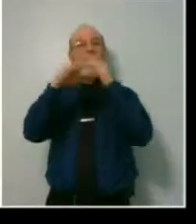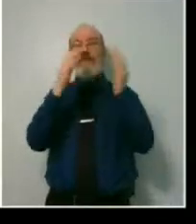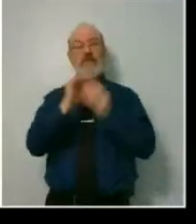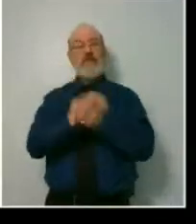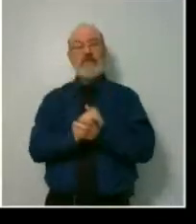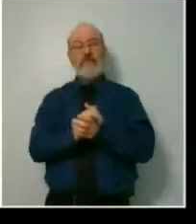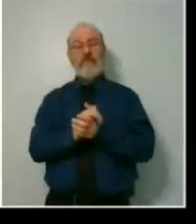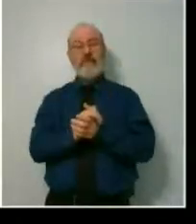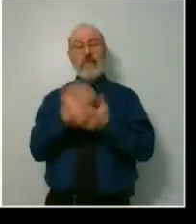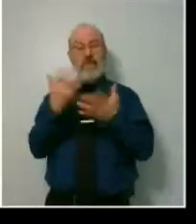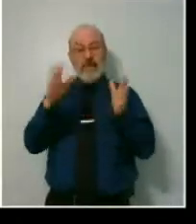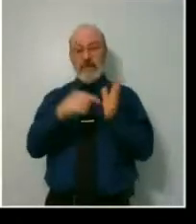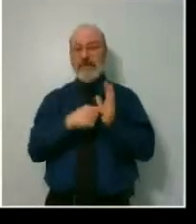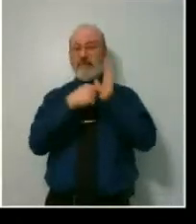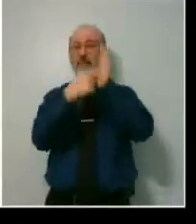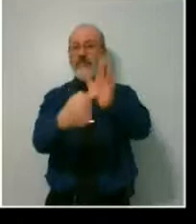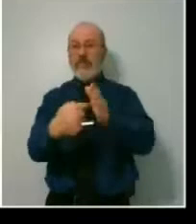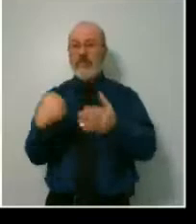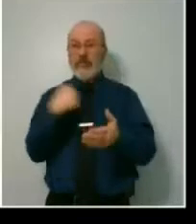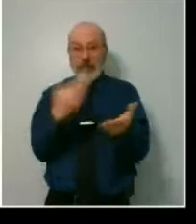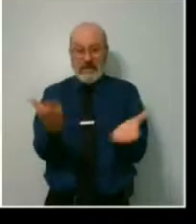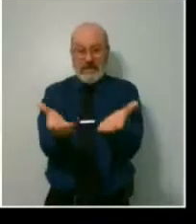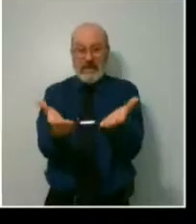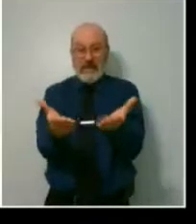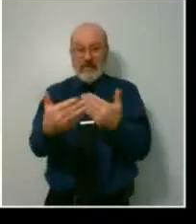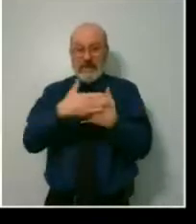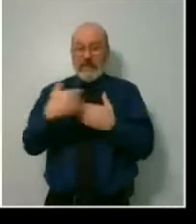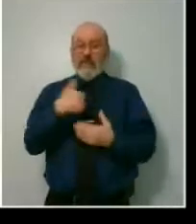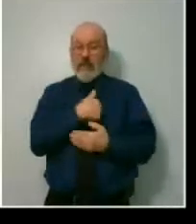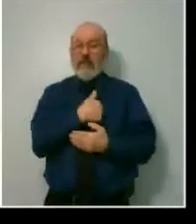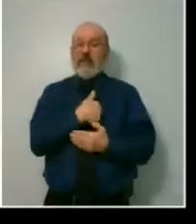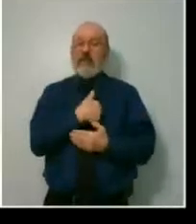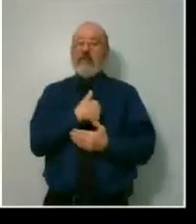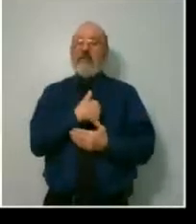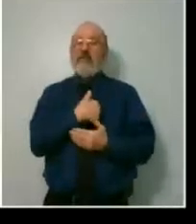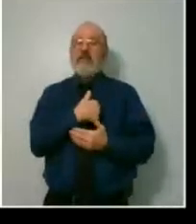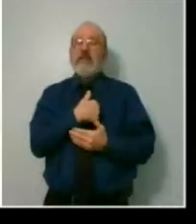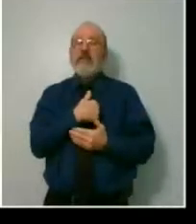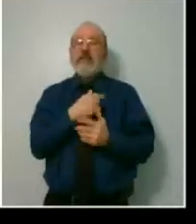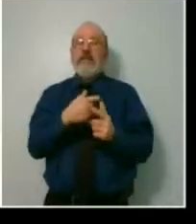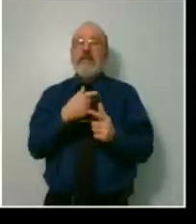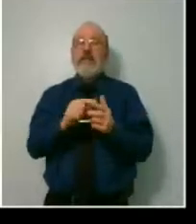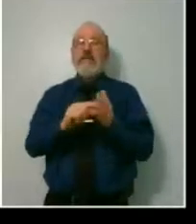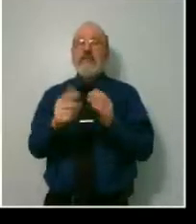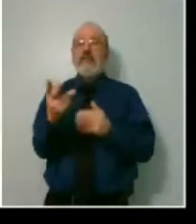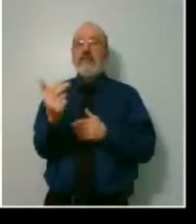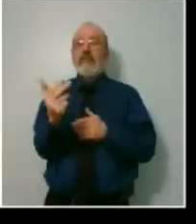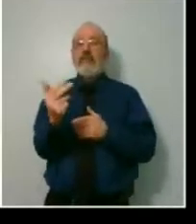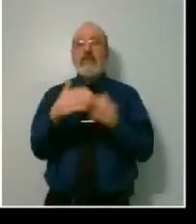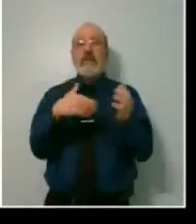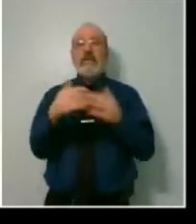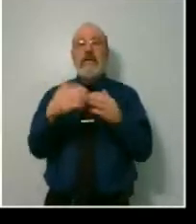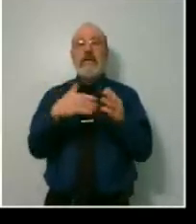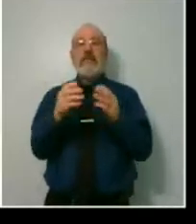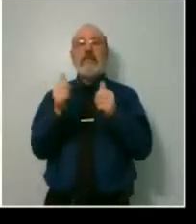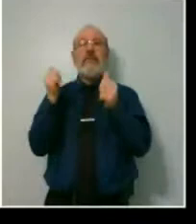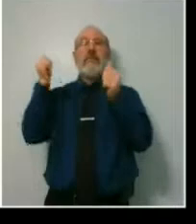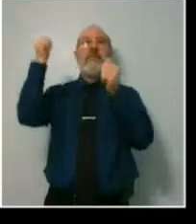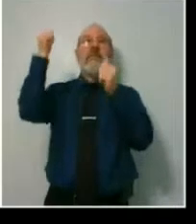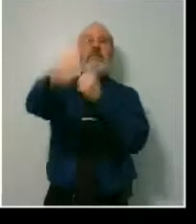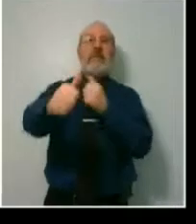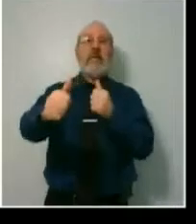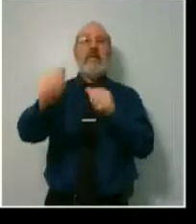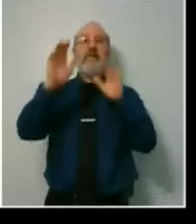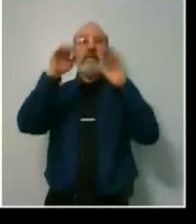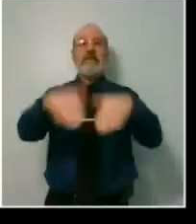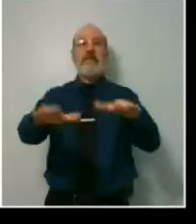been revealed to us. It's here. It's near to us. And then verse number 13, "Neither is it beyond the sea that thou shouldest